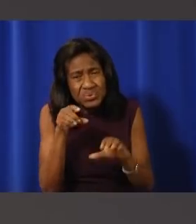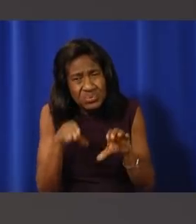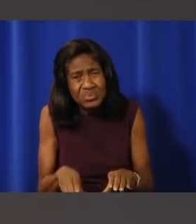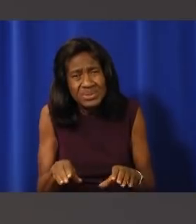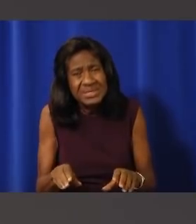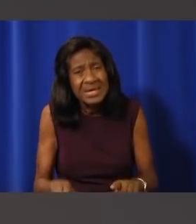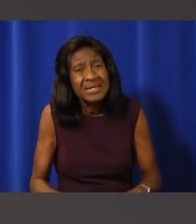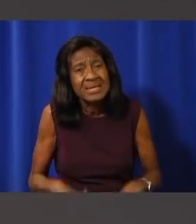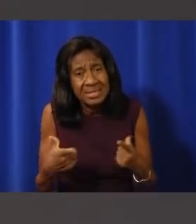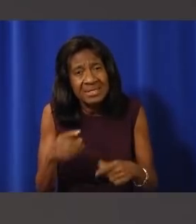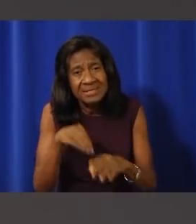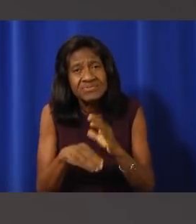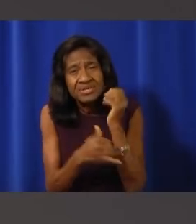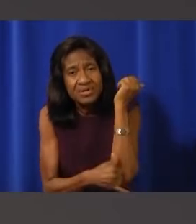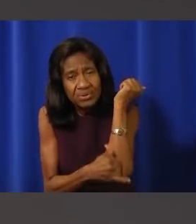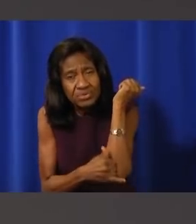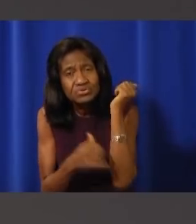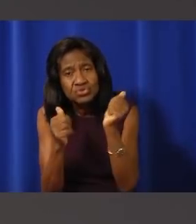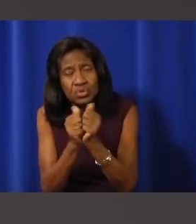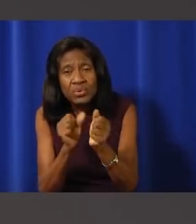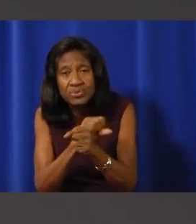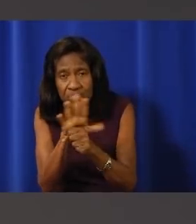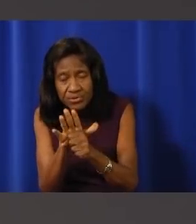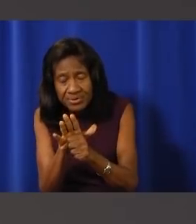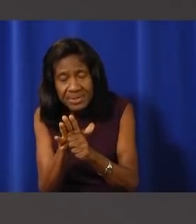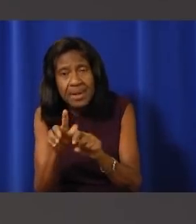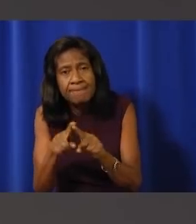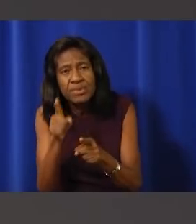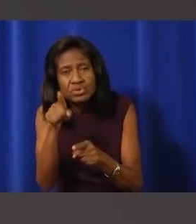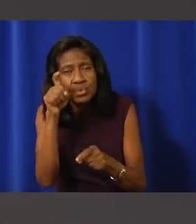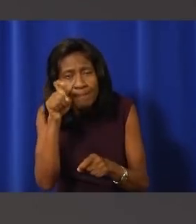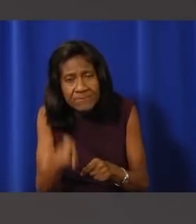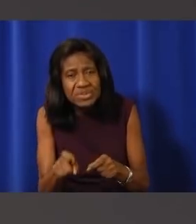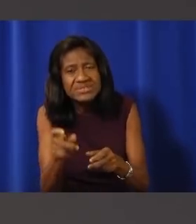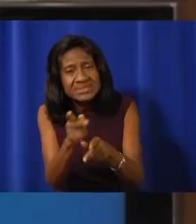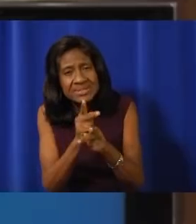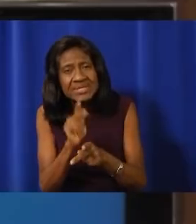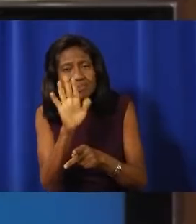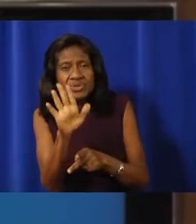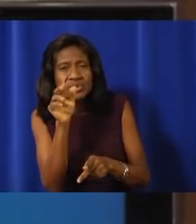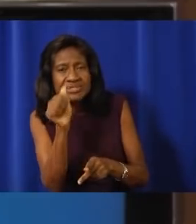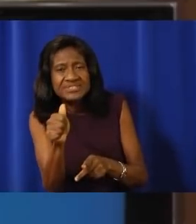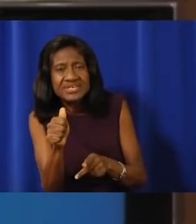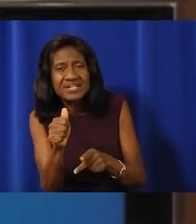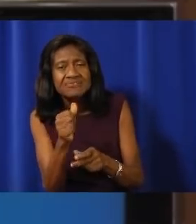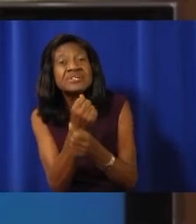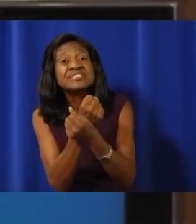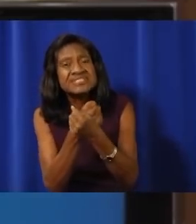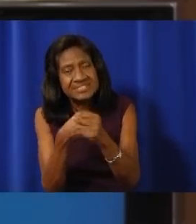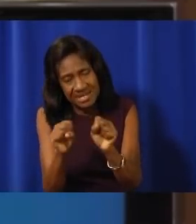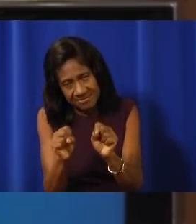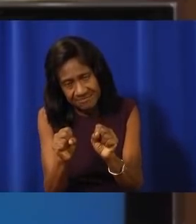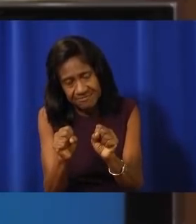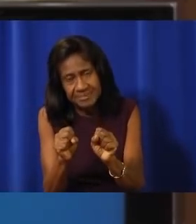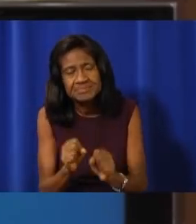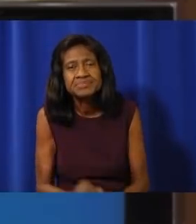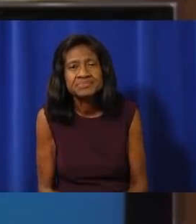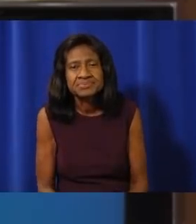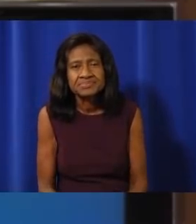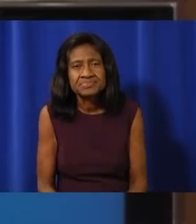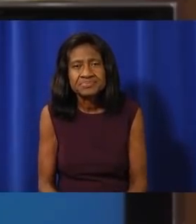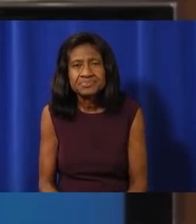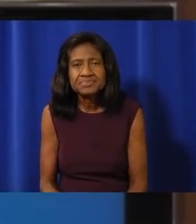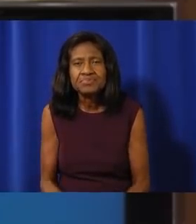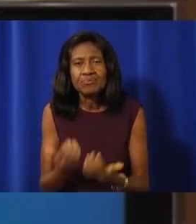following the right rules to keep yourself safe. Thank you, Donna. Thank you very much, Dr. Lee. We now go to the Honorable